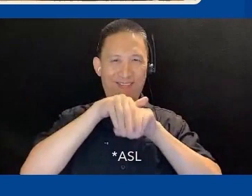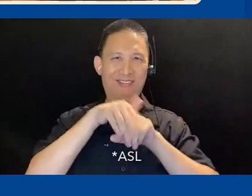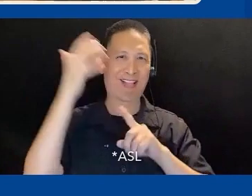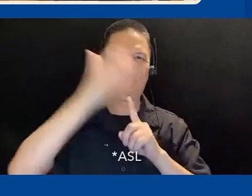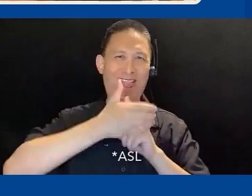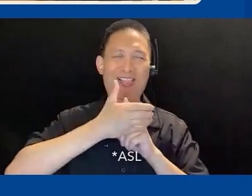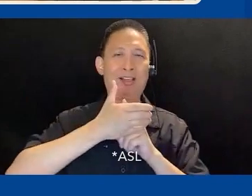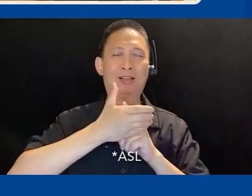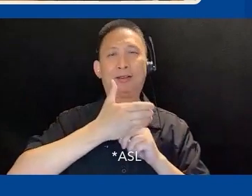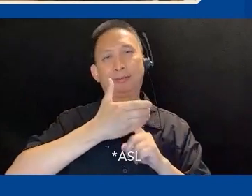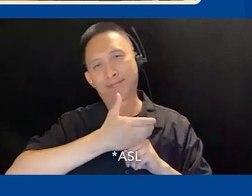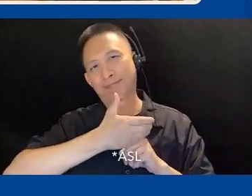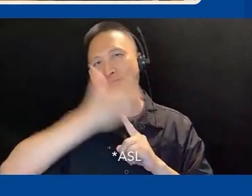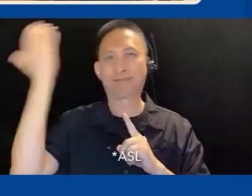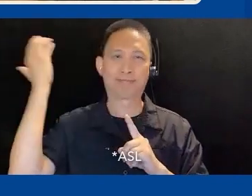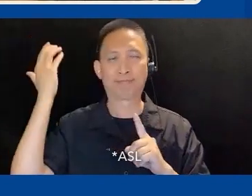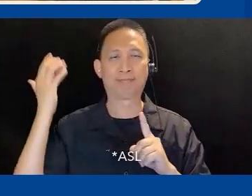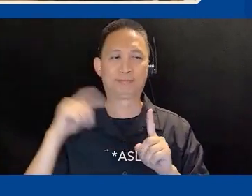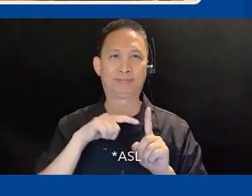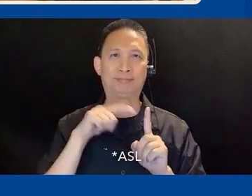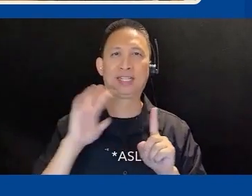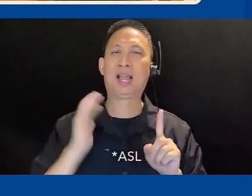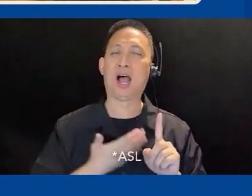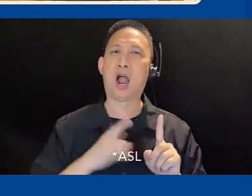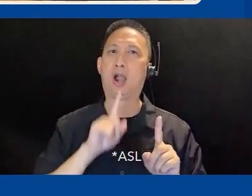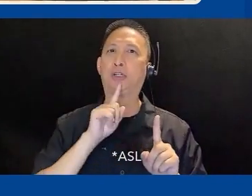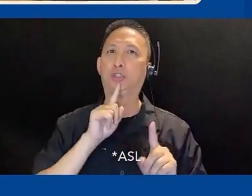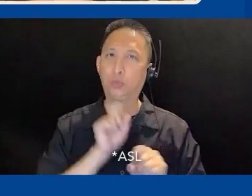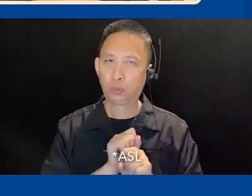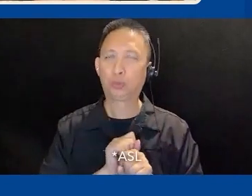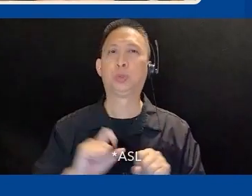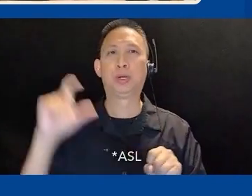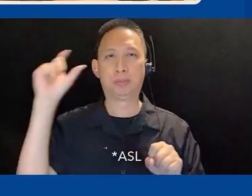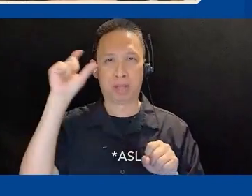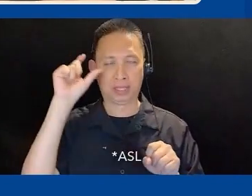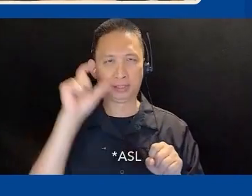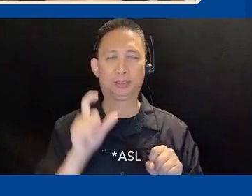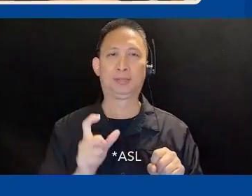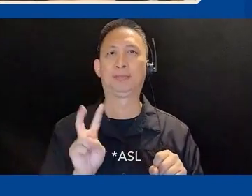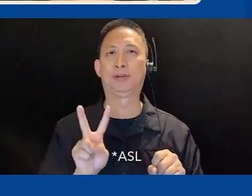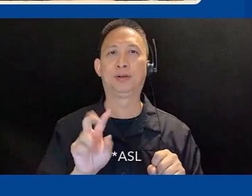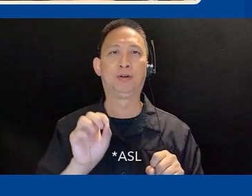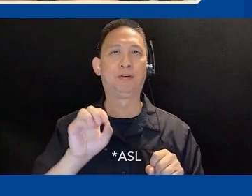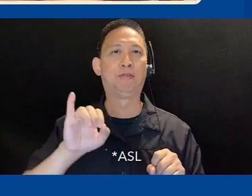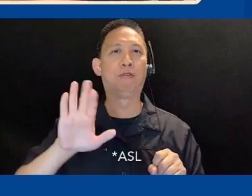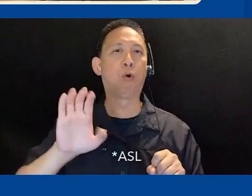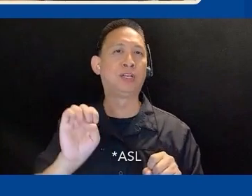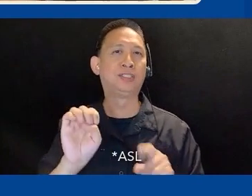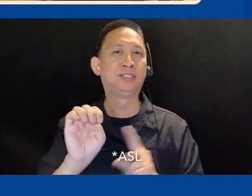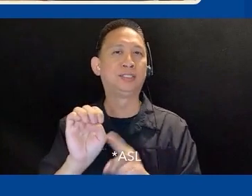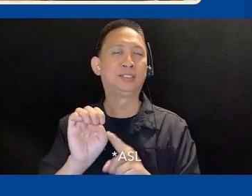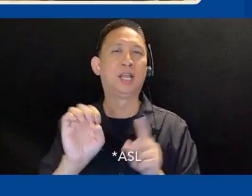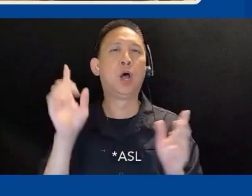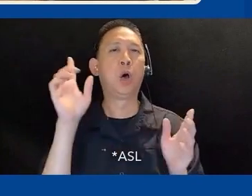voice sound like when it's unfiltered, when we're not coming from this place of,